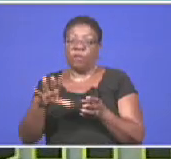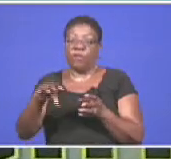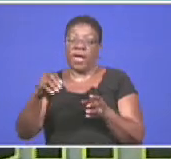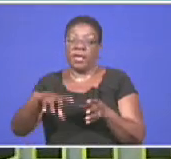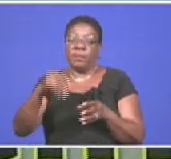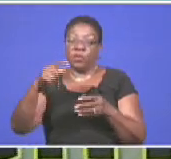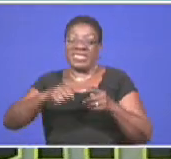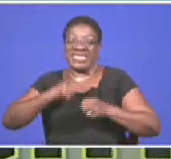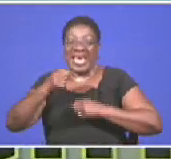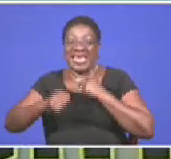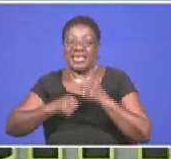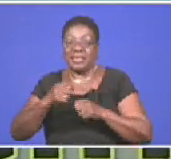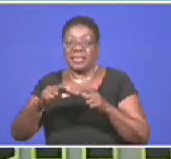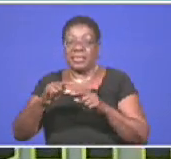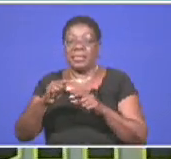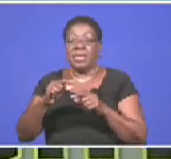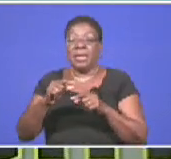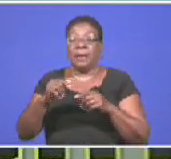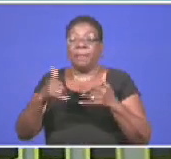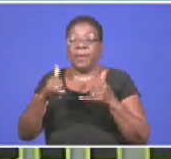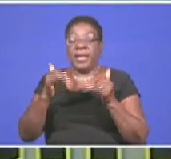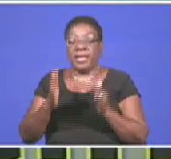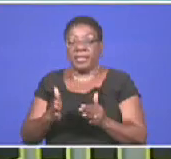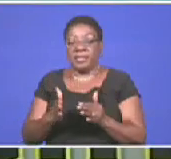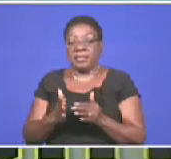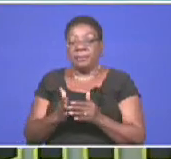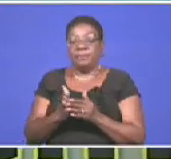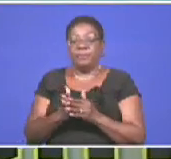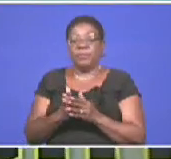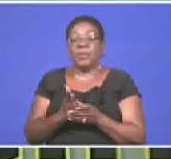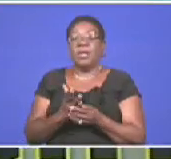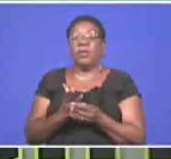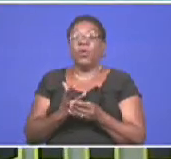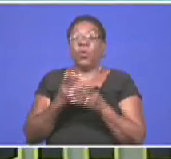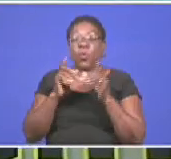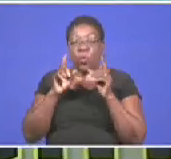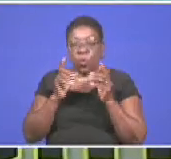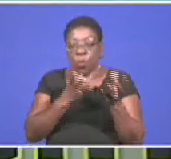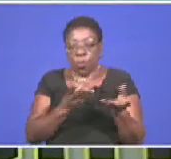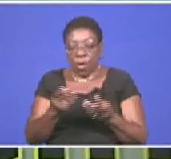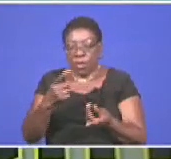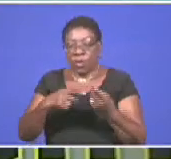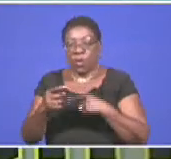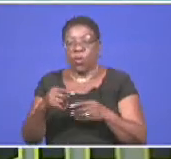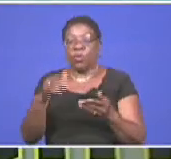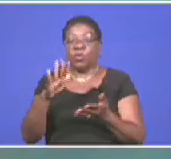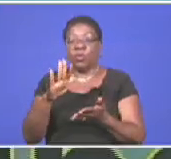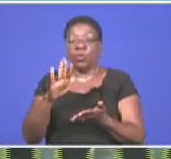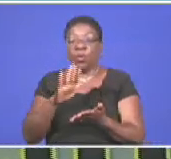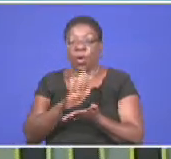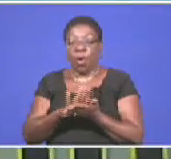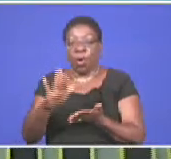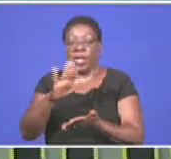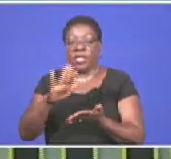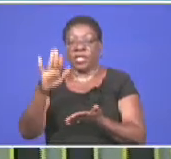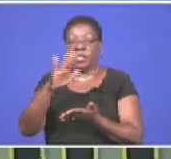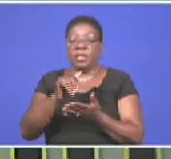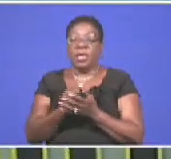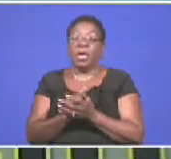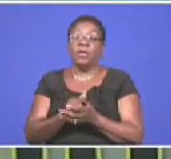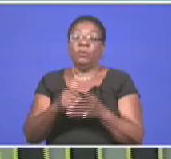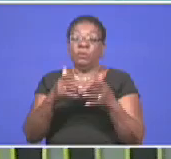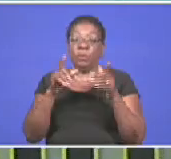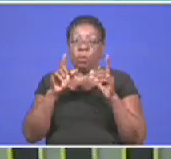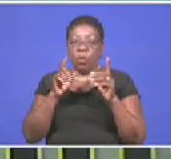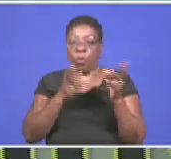talented guys that were, what you just said, going to be the future college stars and potential NBA stars. We just come up with a